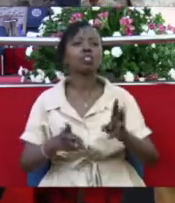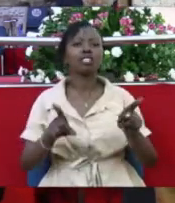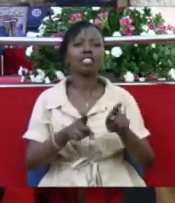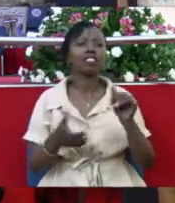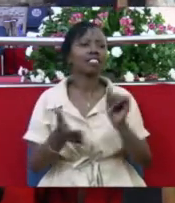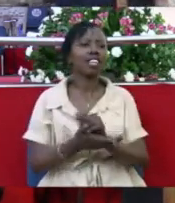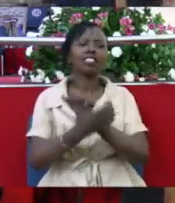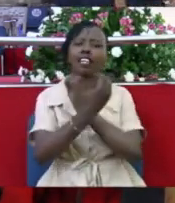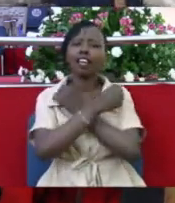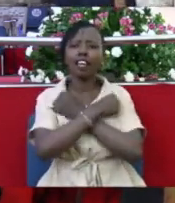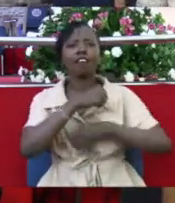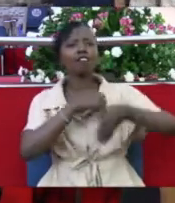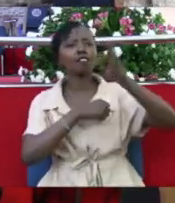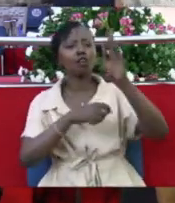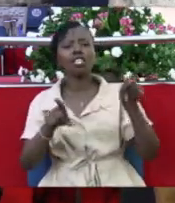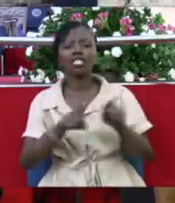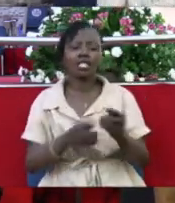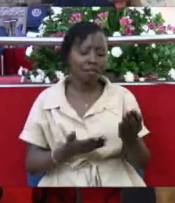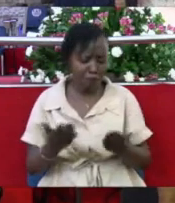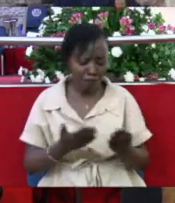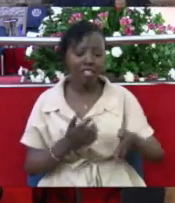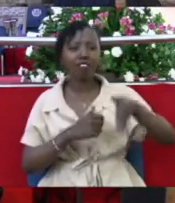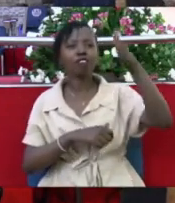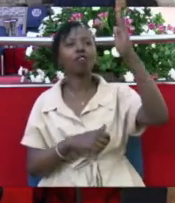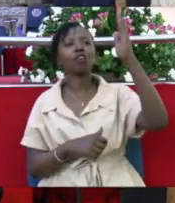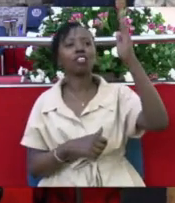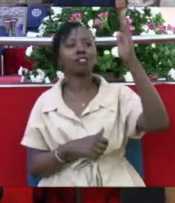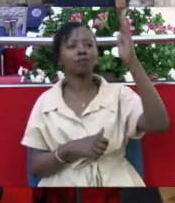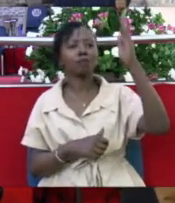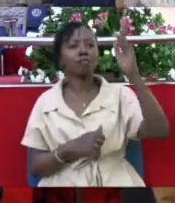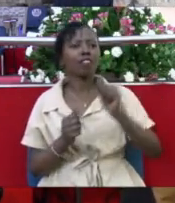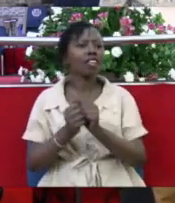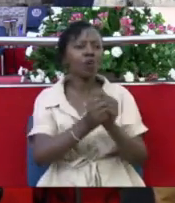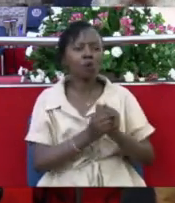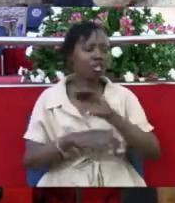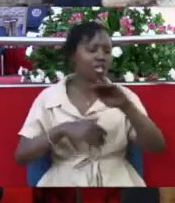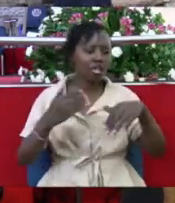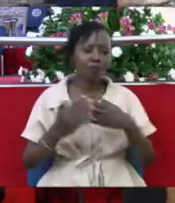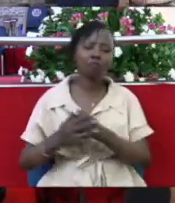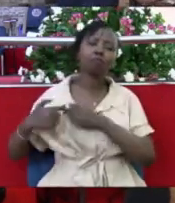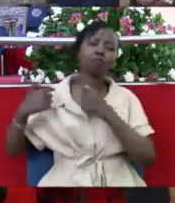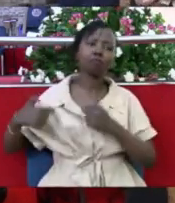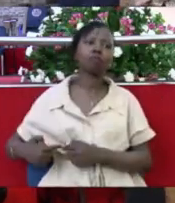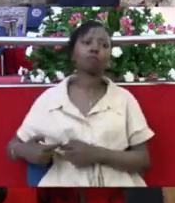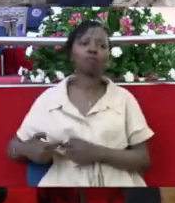kwamba tumpende, that we serve him, ya kwamba tumtumikie, with all our hearts, tukiwa na mioyo yetu yote, and with all our souls, tukiwa